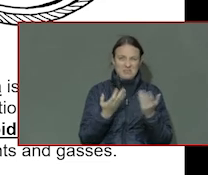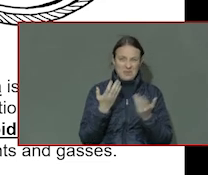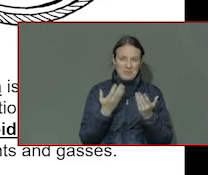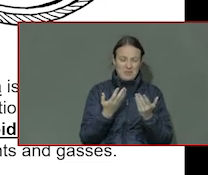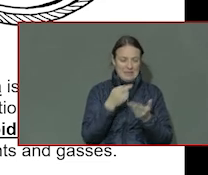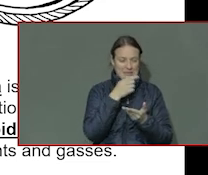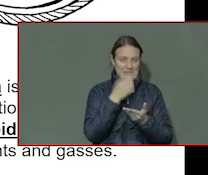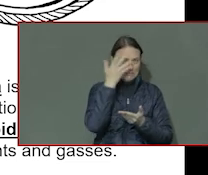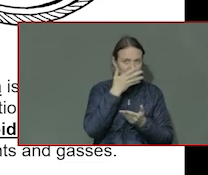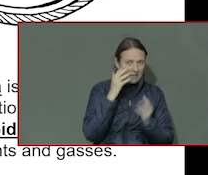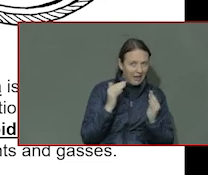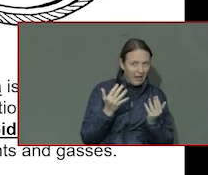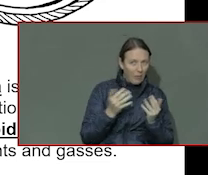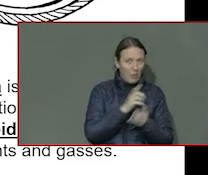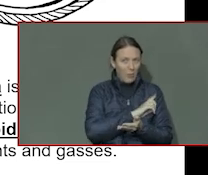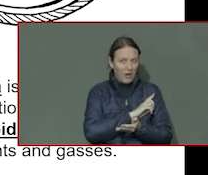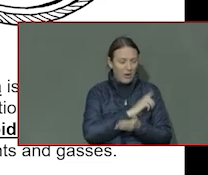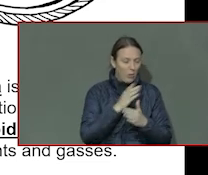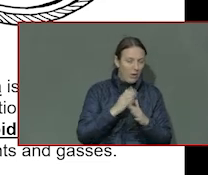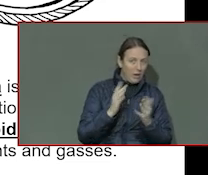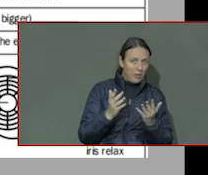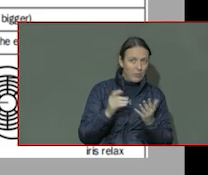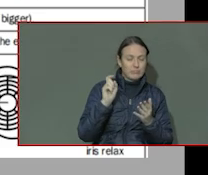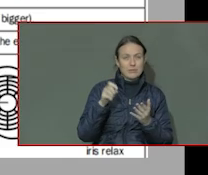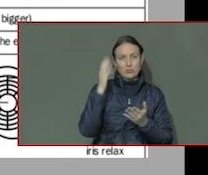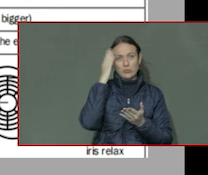and why. What is the function behind it?